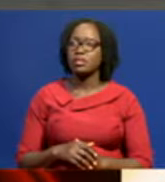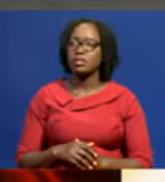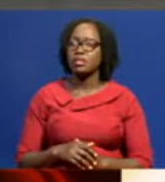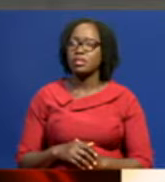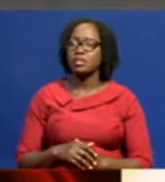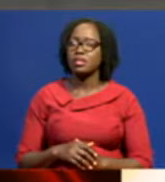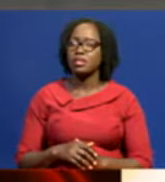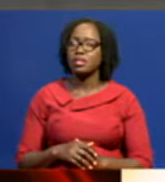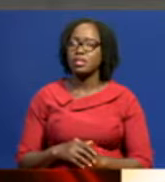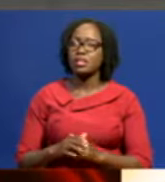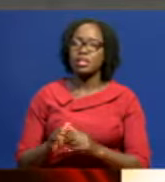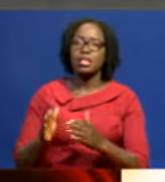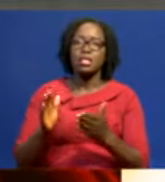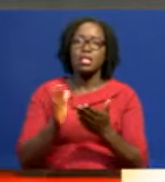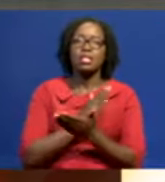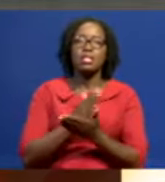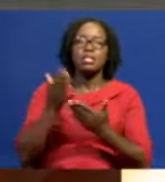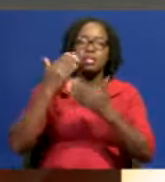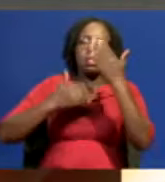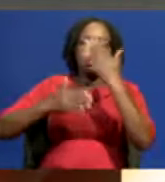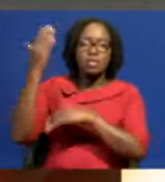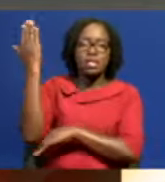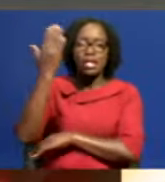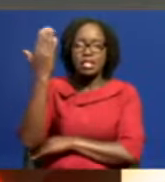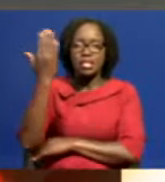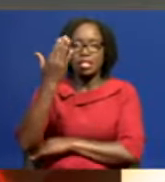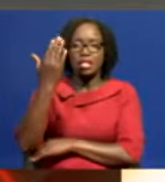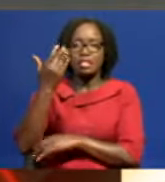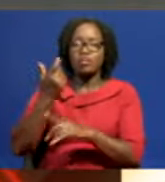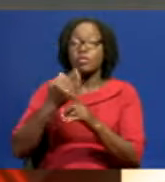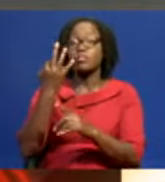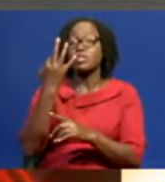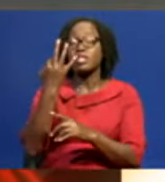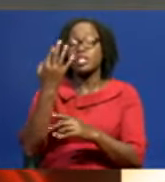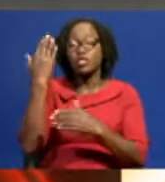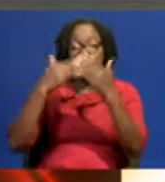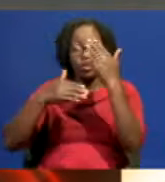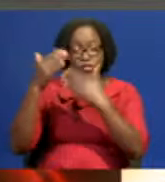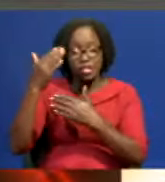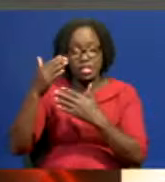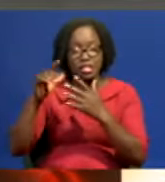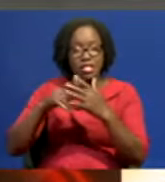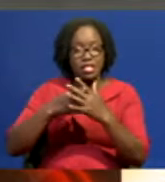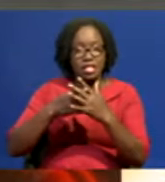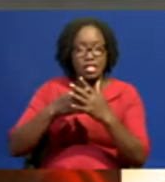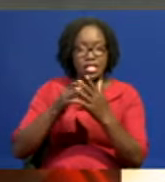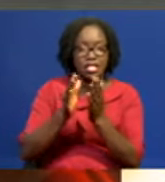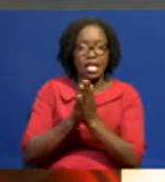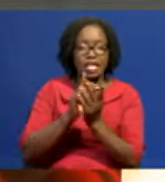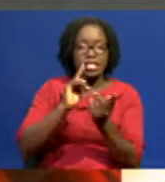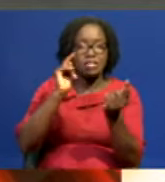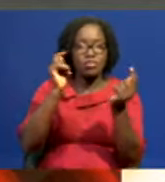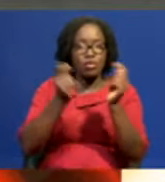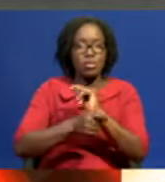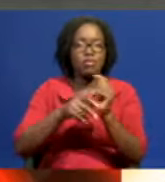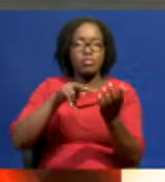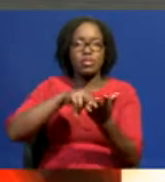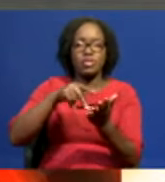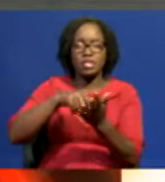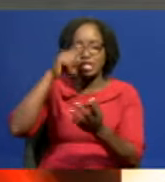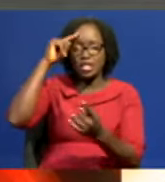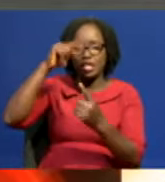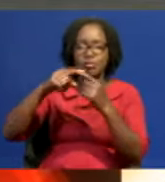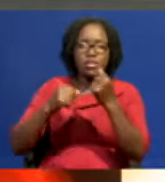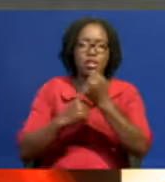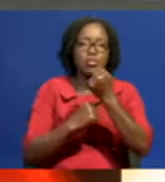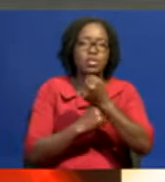Still on matters youth, a section of university lecturers from three universities have initiated a transformative project aimed at supporting